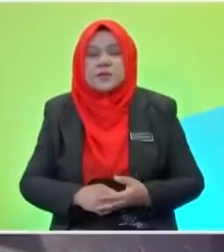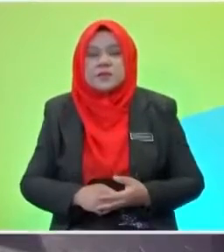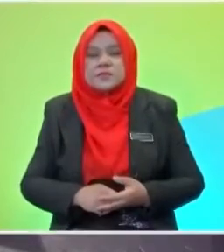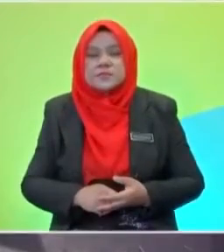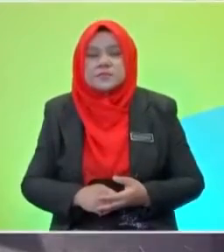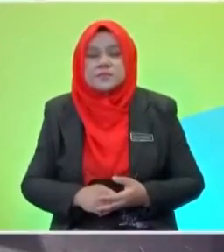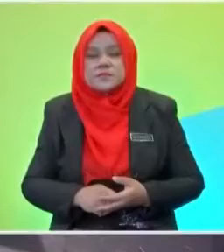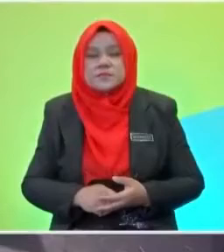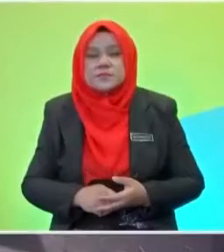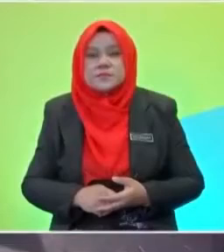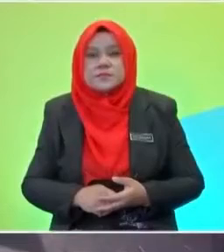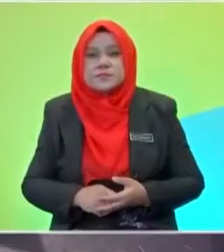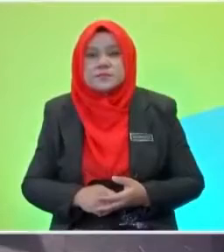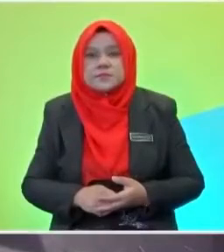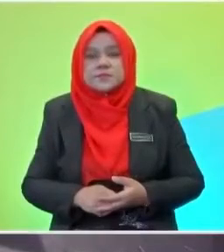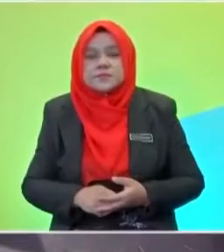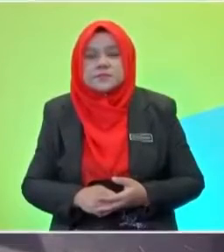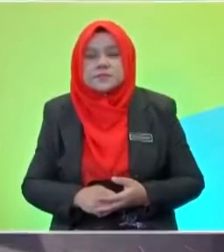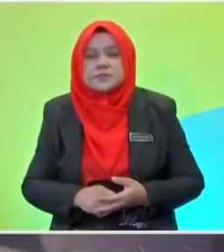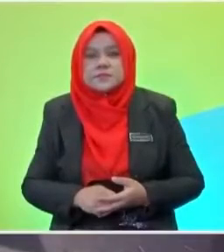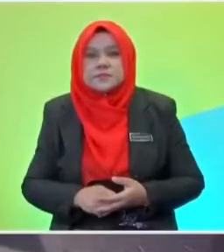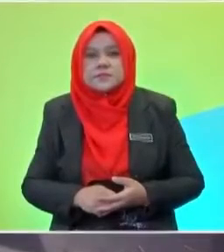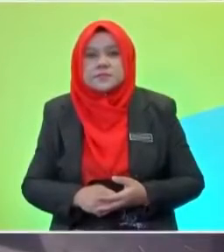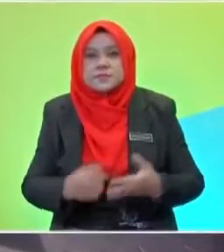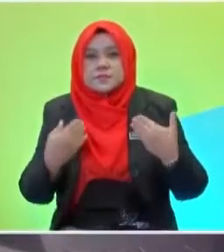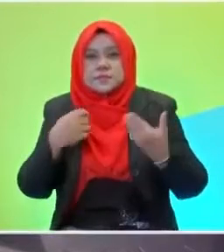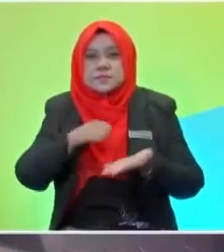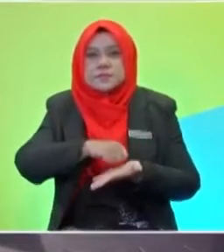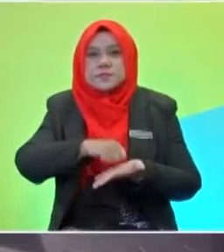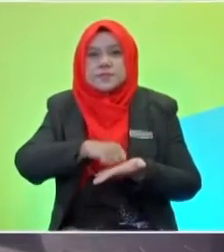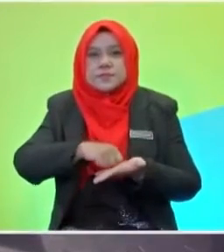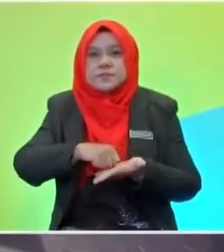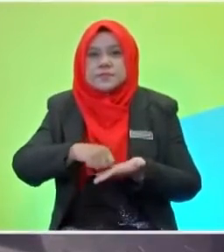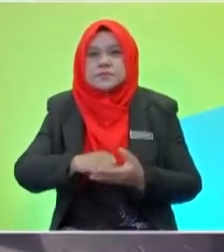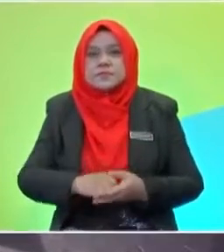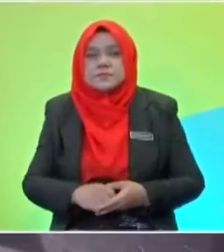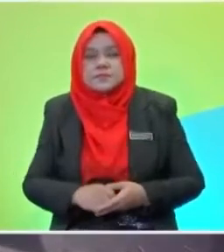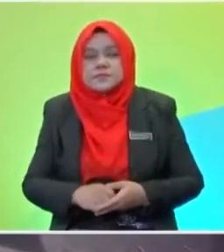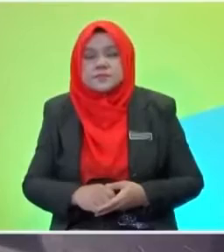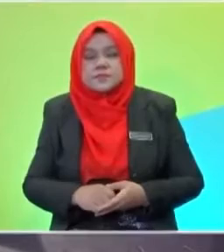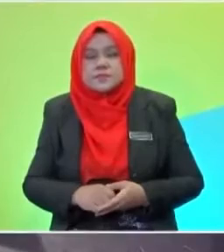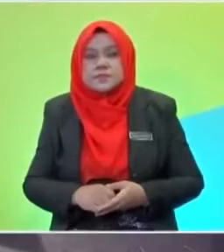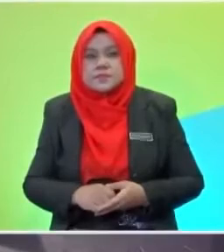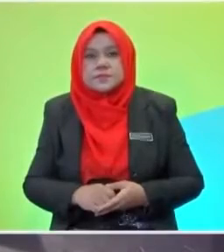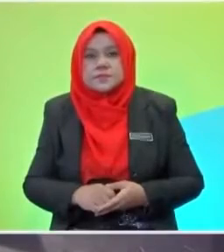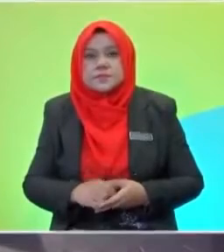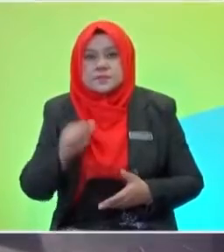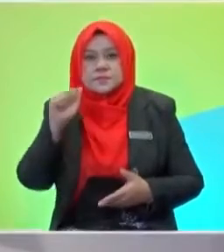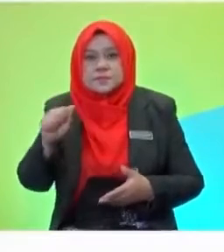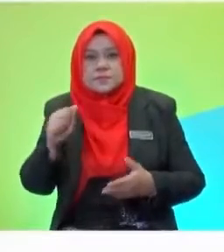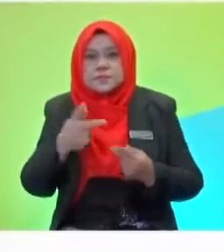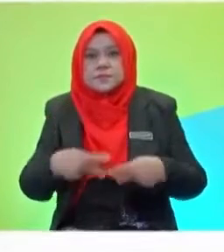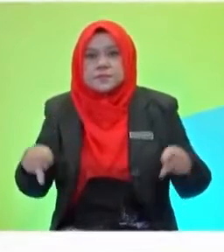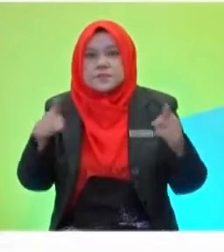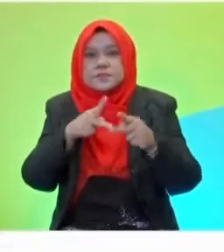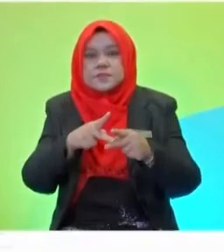away the pencils. Okay. Okay, so, we have erasers here. Okay, a teacher need a